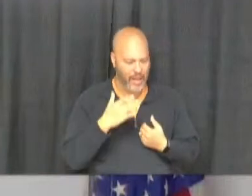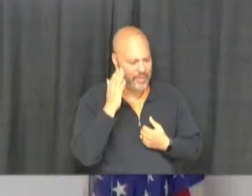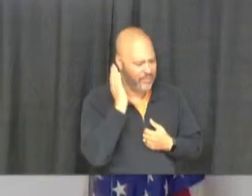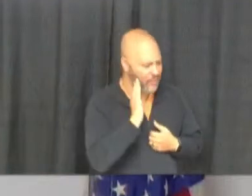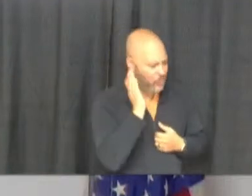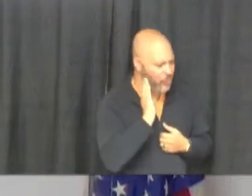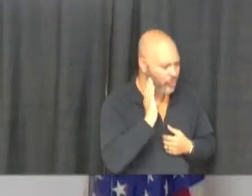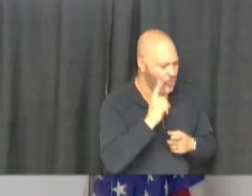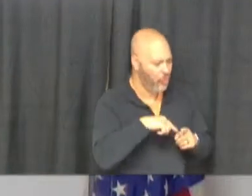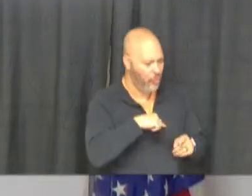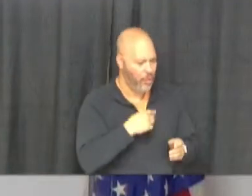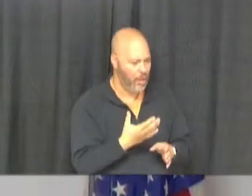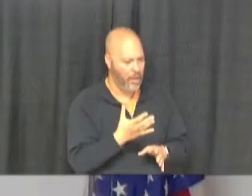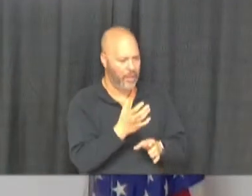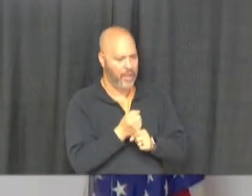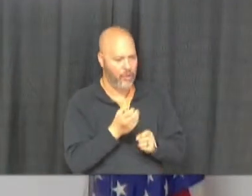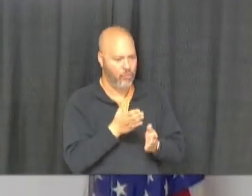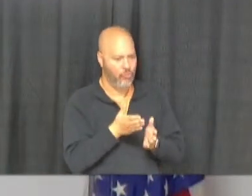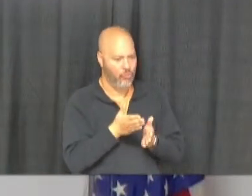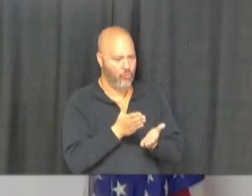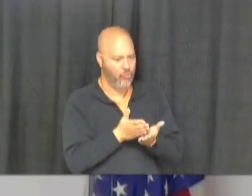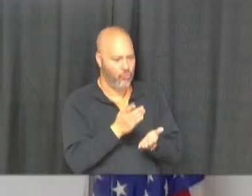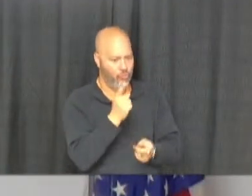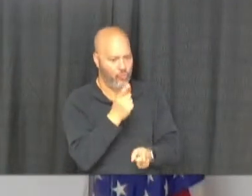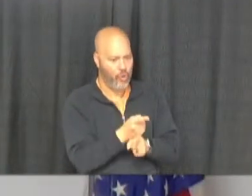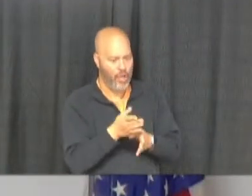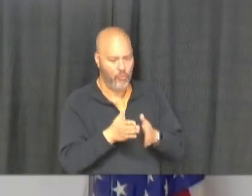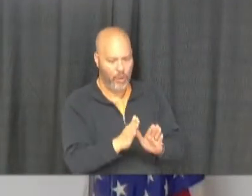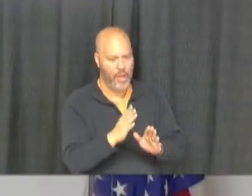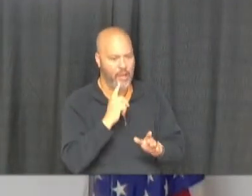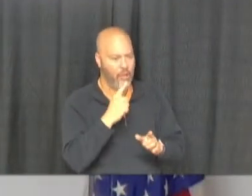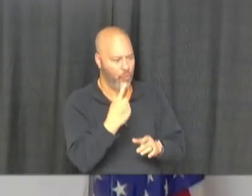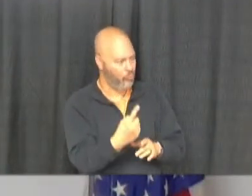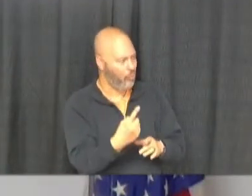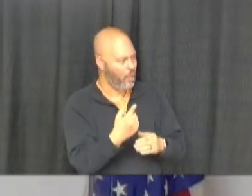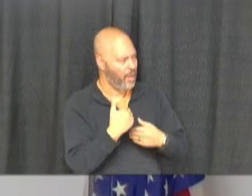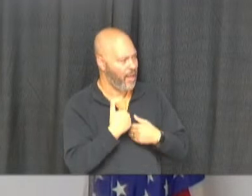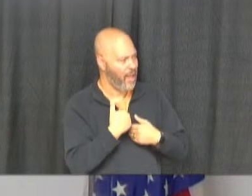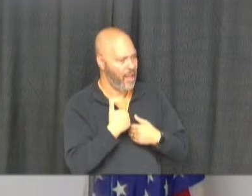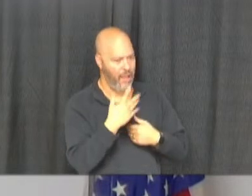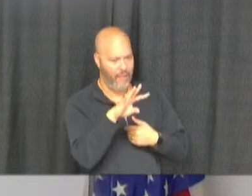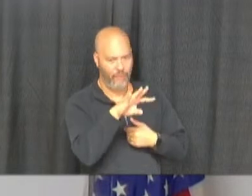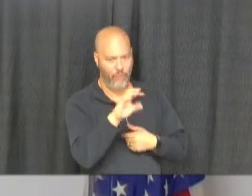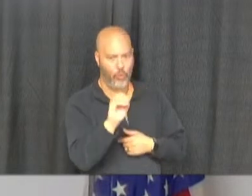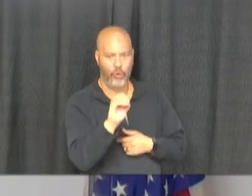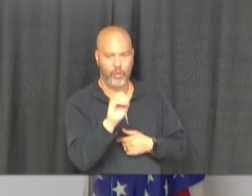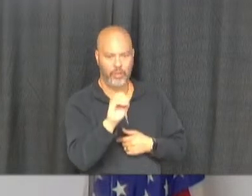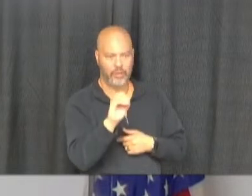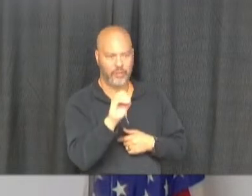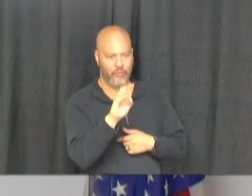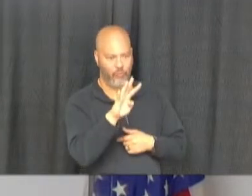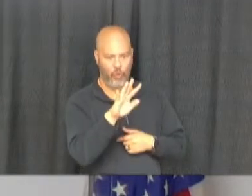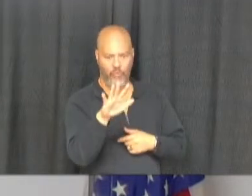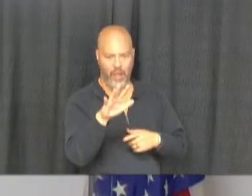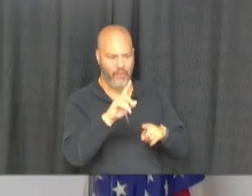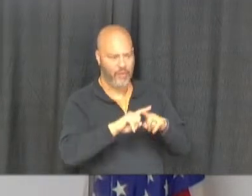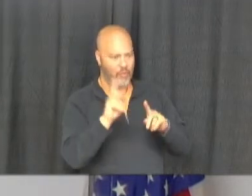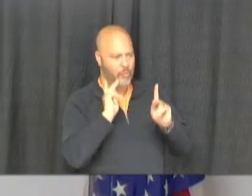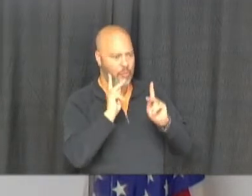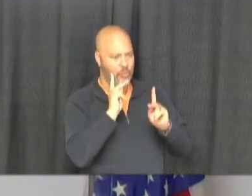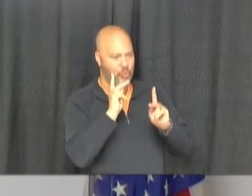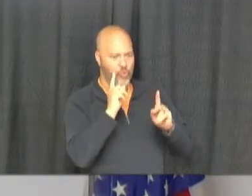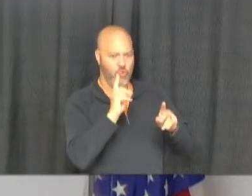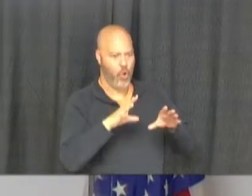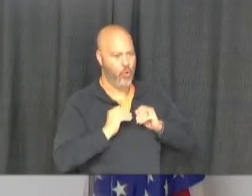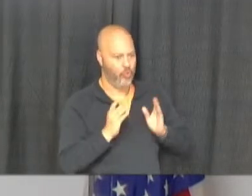situation when we were acquiring right away for the Spring Creek Parkway. There was one parcel that had like 45 heirs or